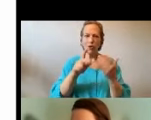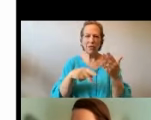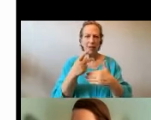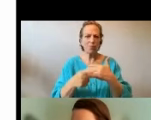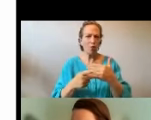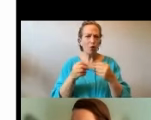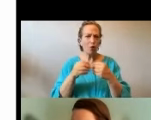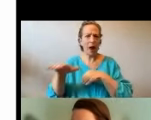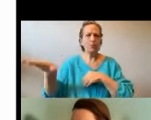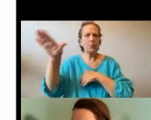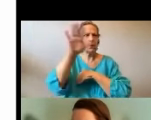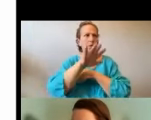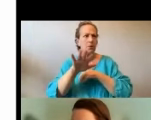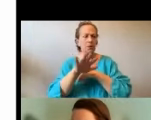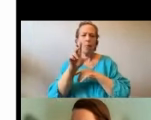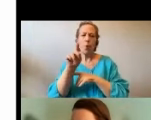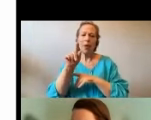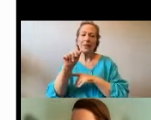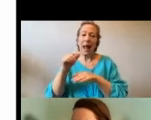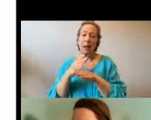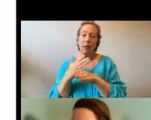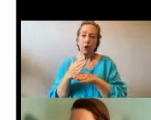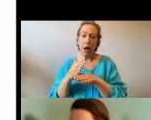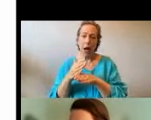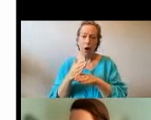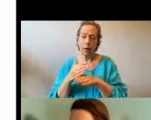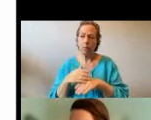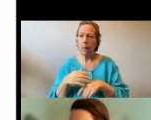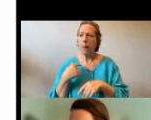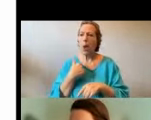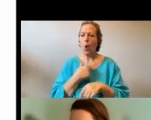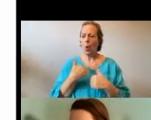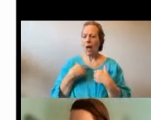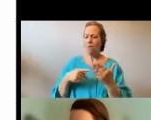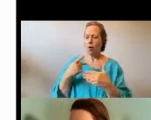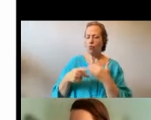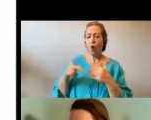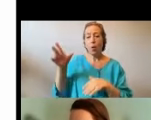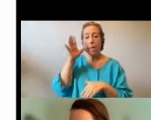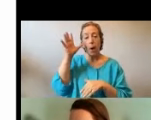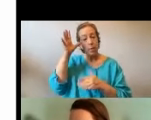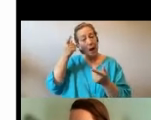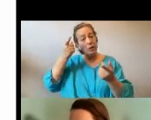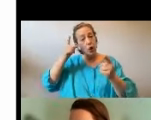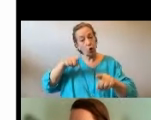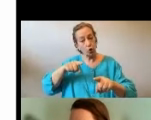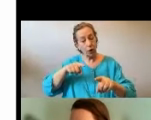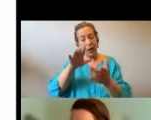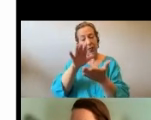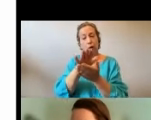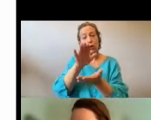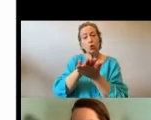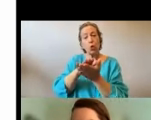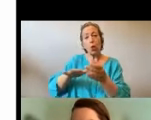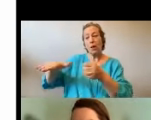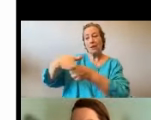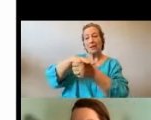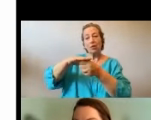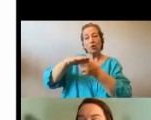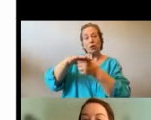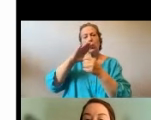data sharing with schools. Nemours has a program we have set up where parents have consented to allow the school district to share